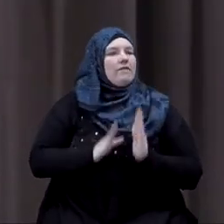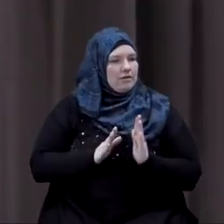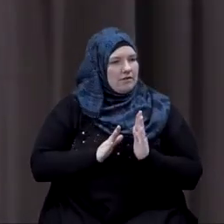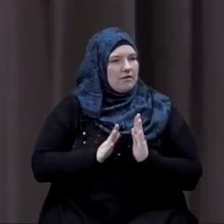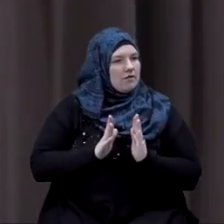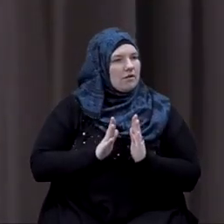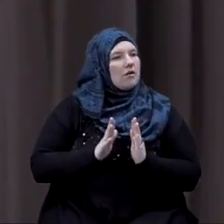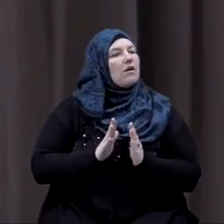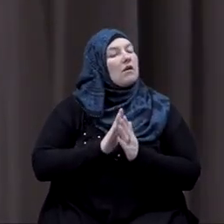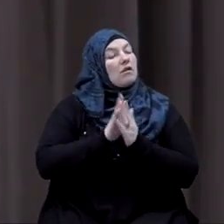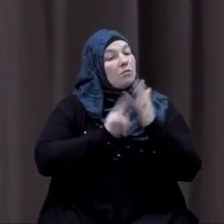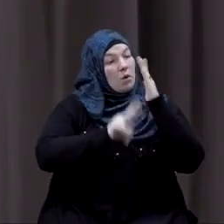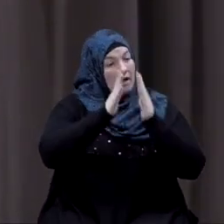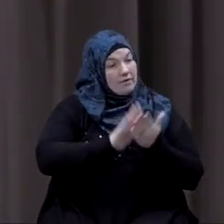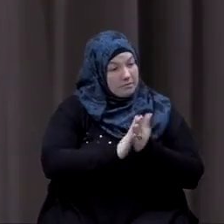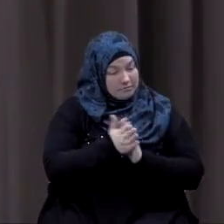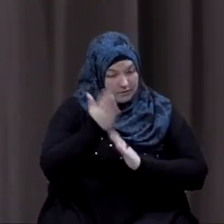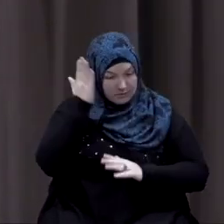Prophet